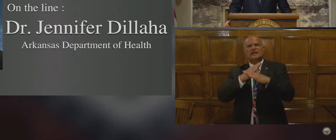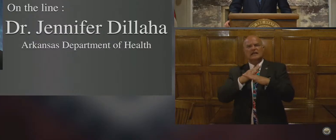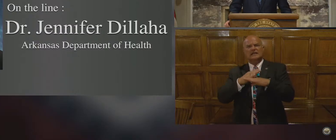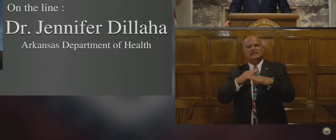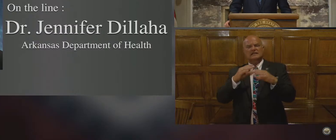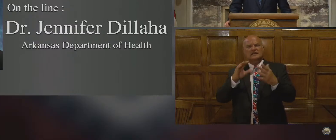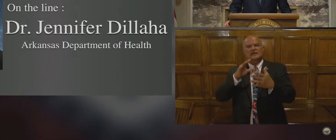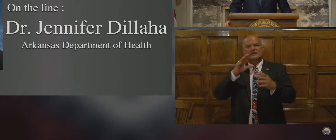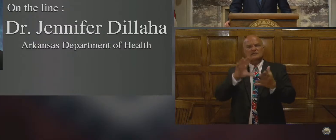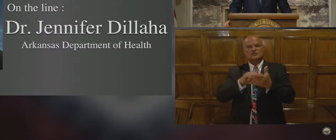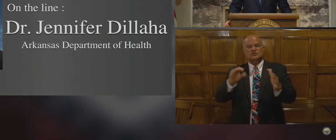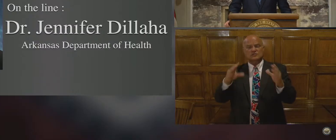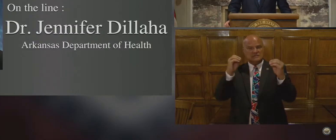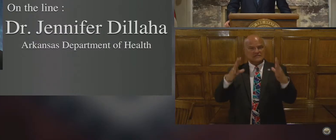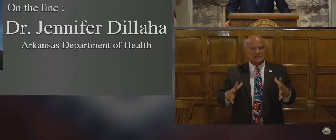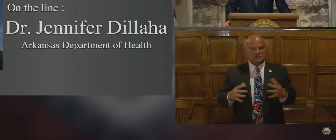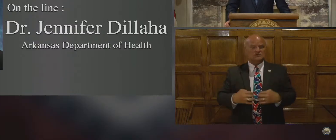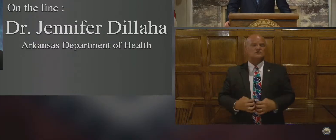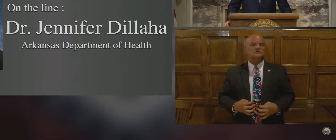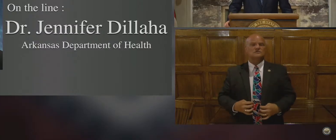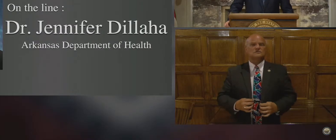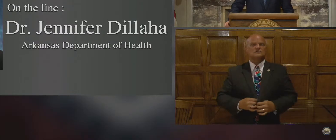teachers?